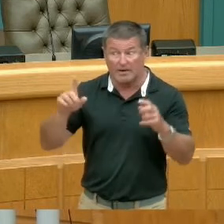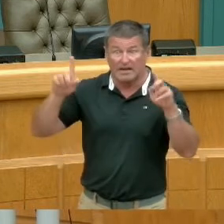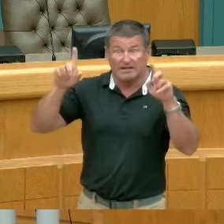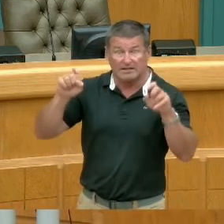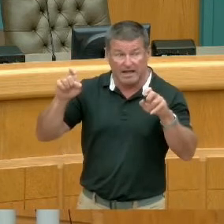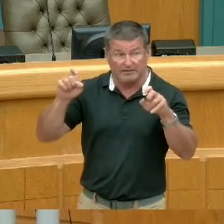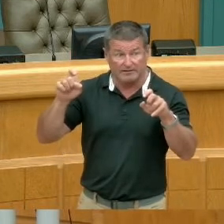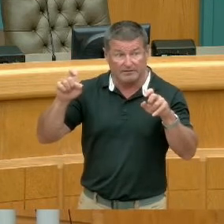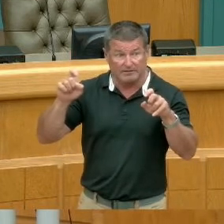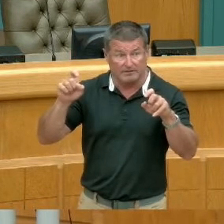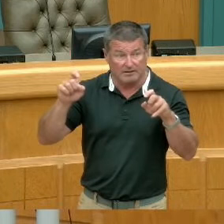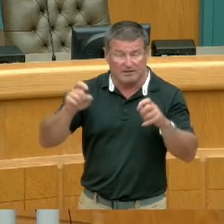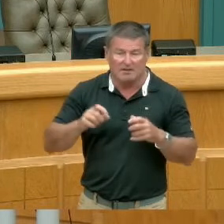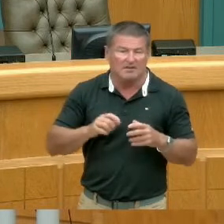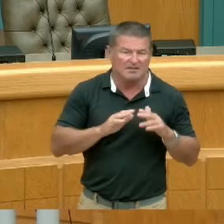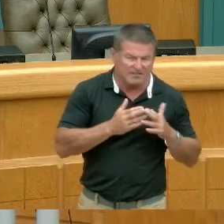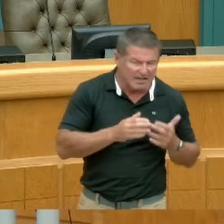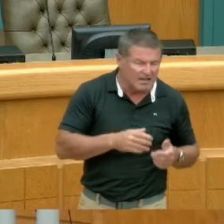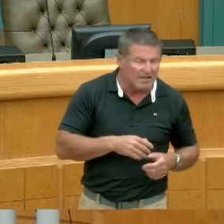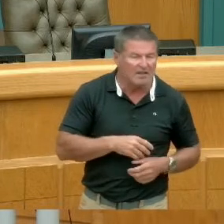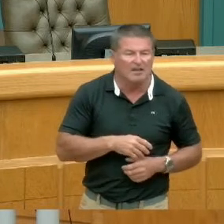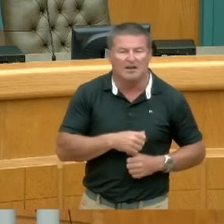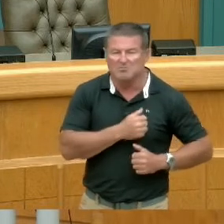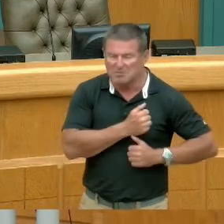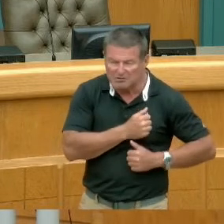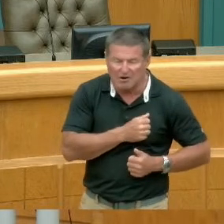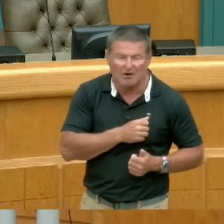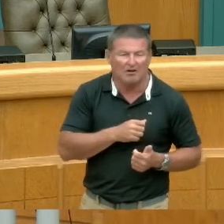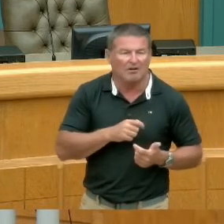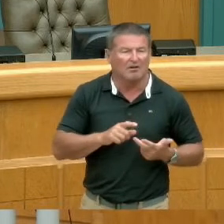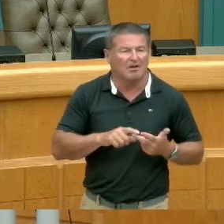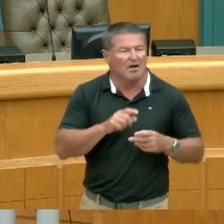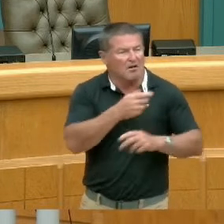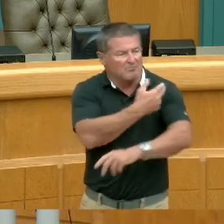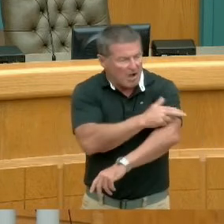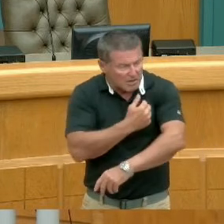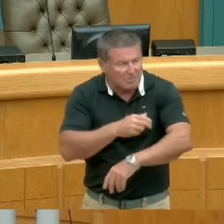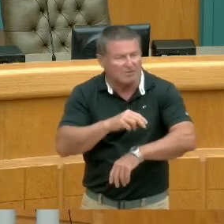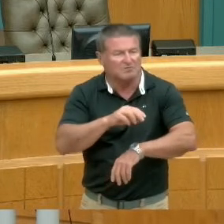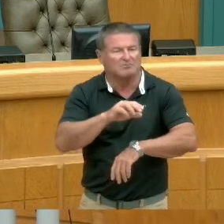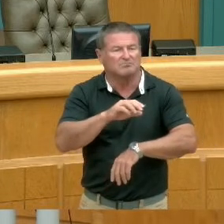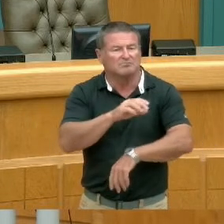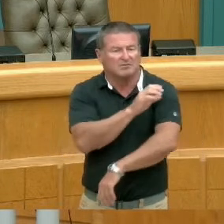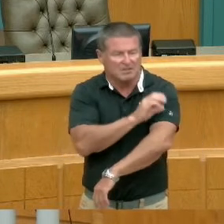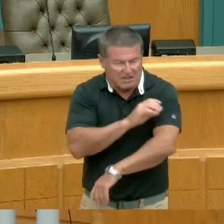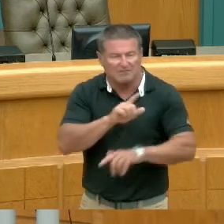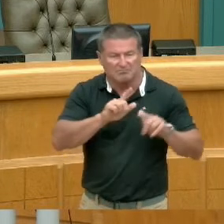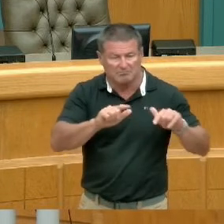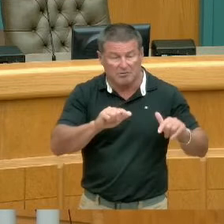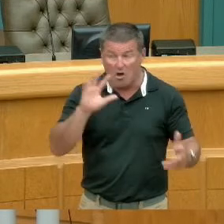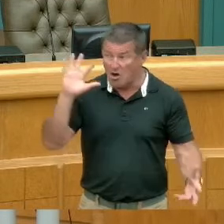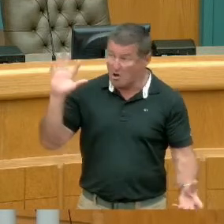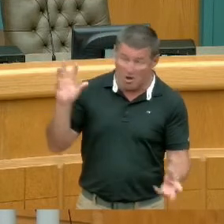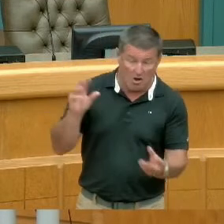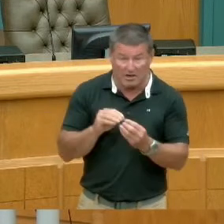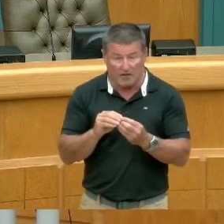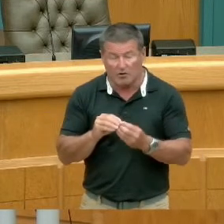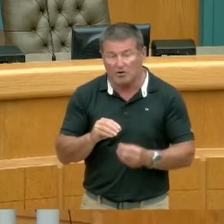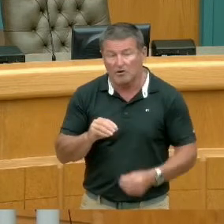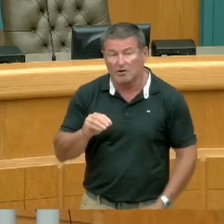by all means, the city, the National Guard, and commercial labs to 7,036 total